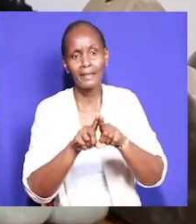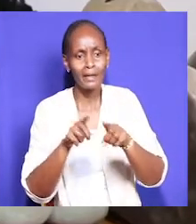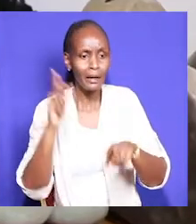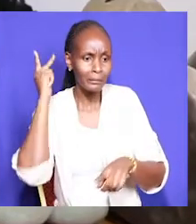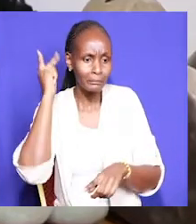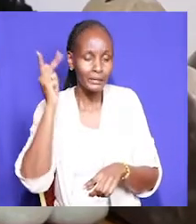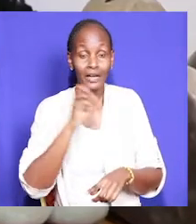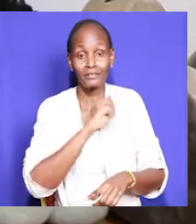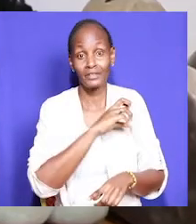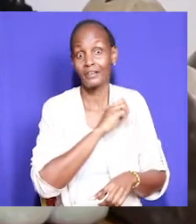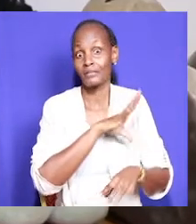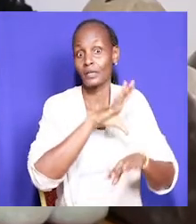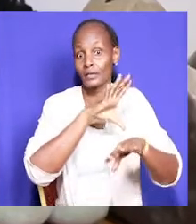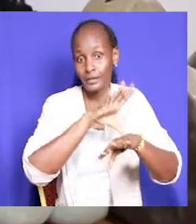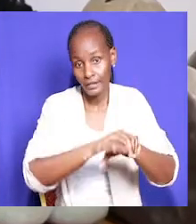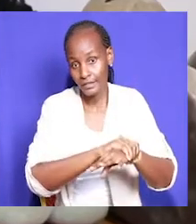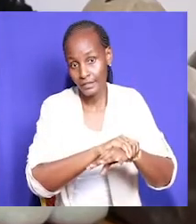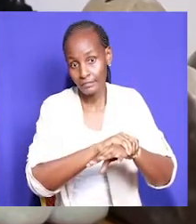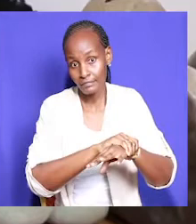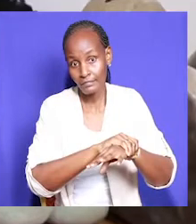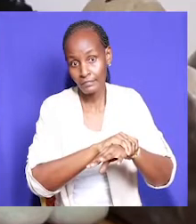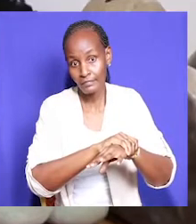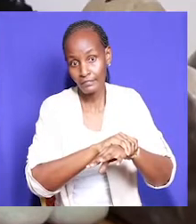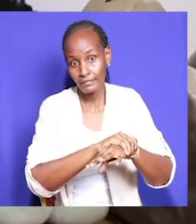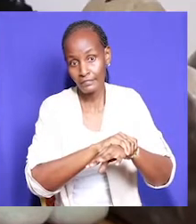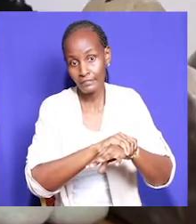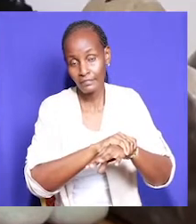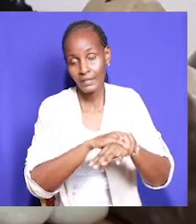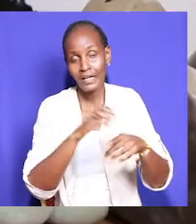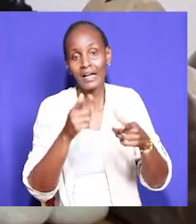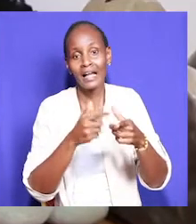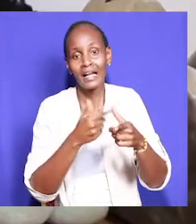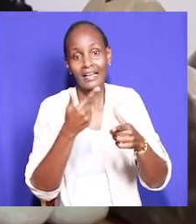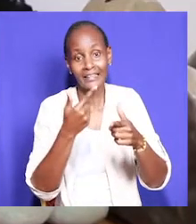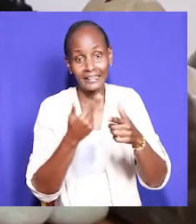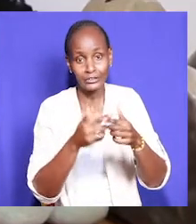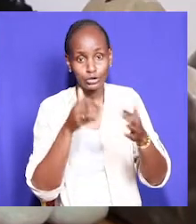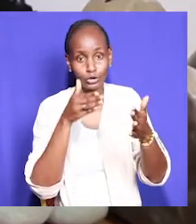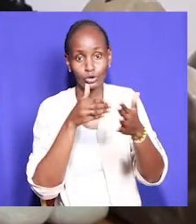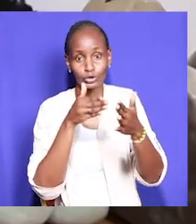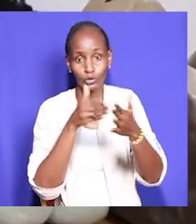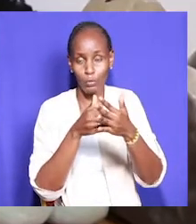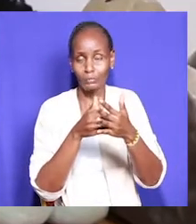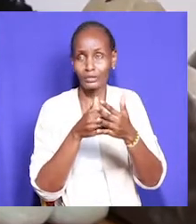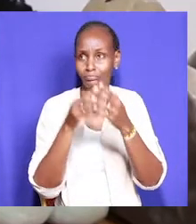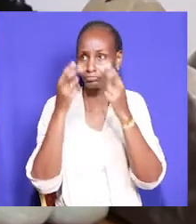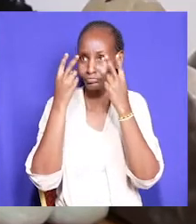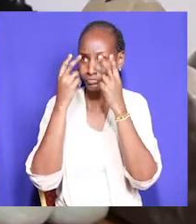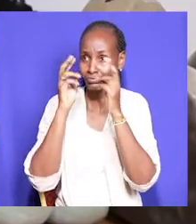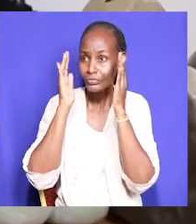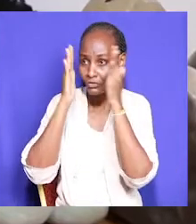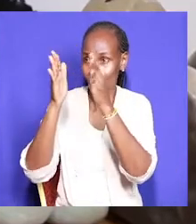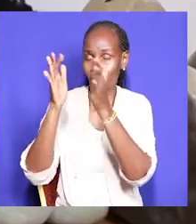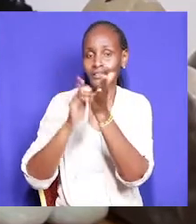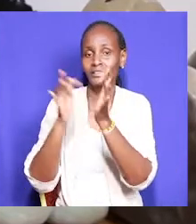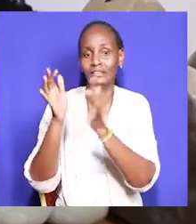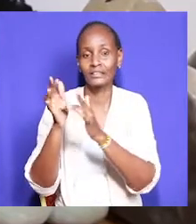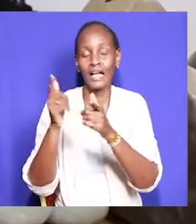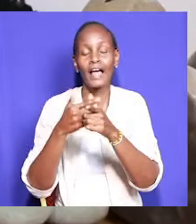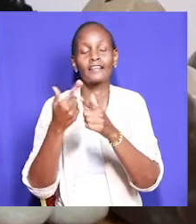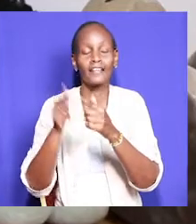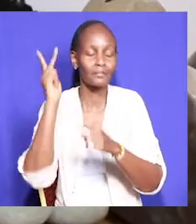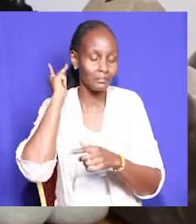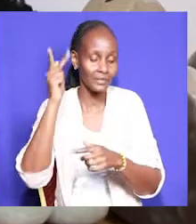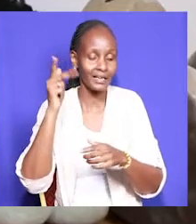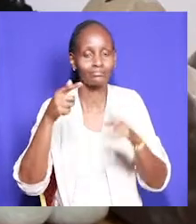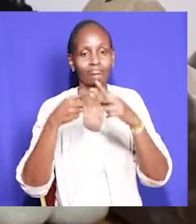so scared. And because Peter got scared, he stopped fixing his eyes unto Jesus. And Peter started